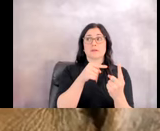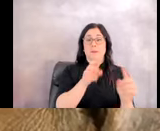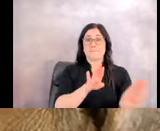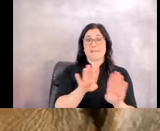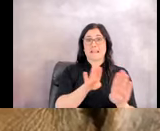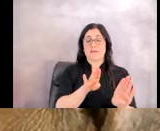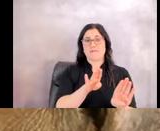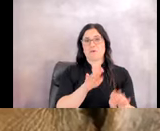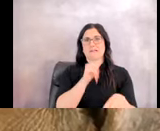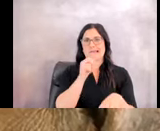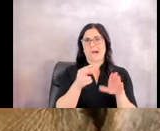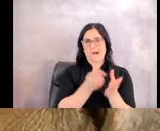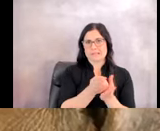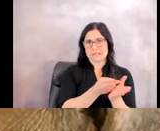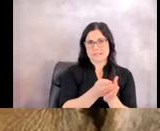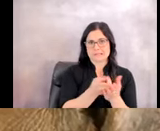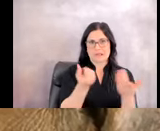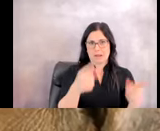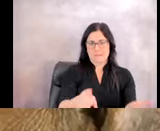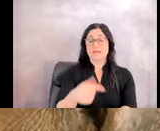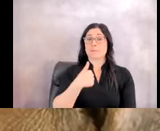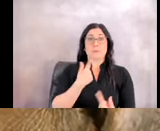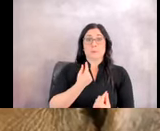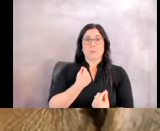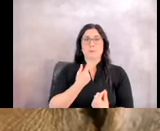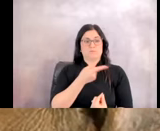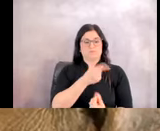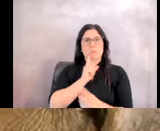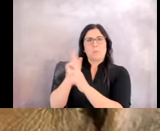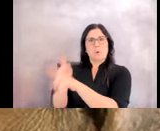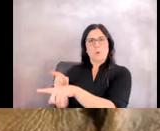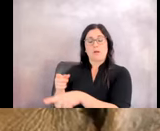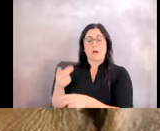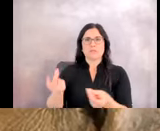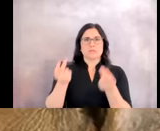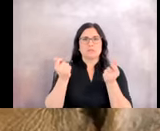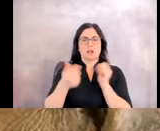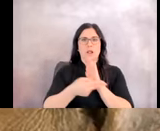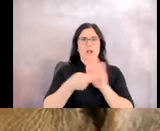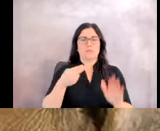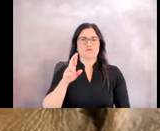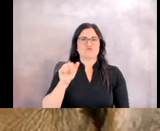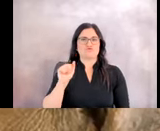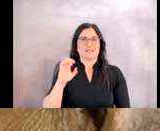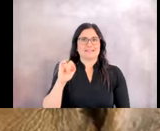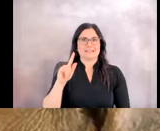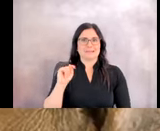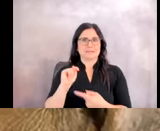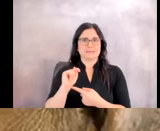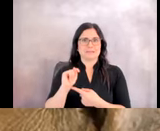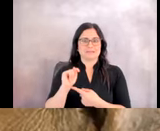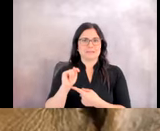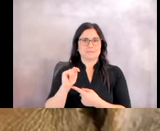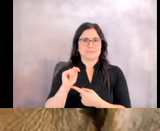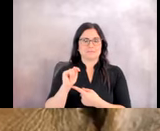behaving dishonestly, and I report her, I am suddenly labeled a racist.